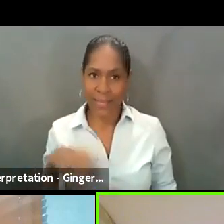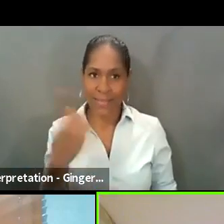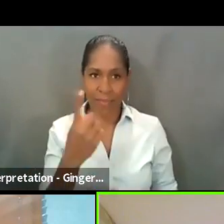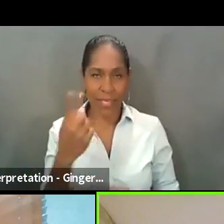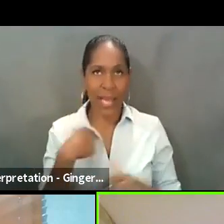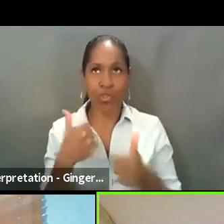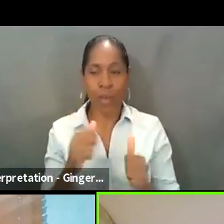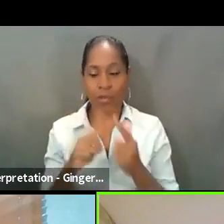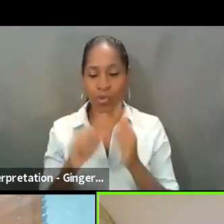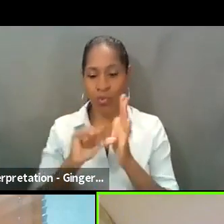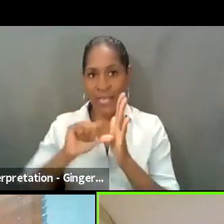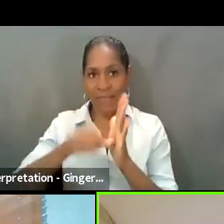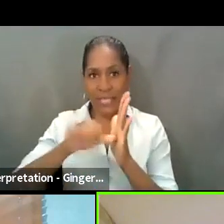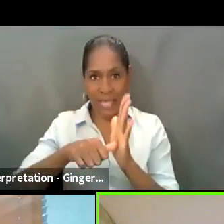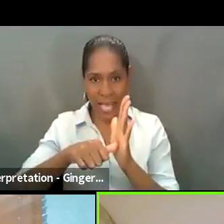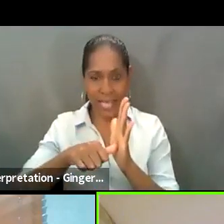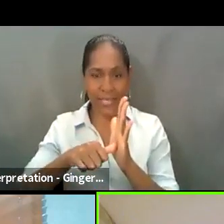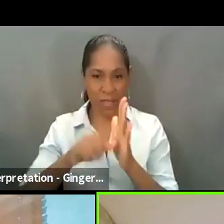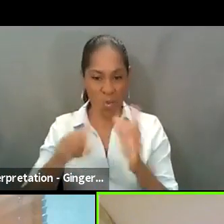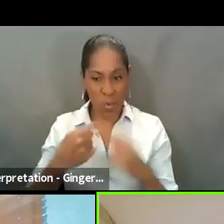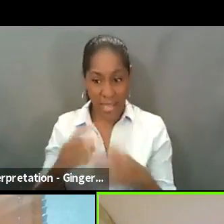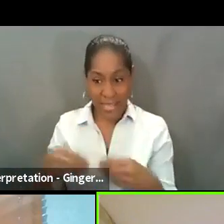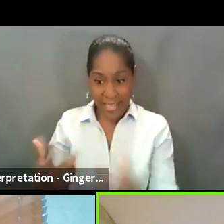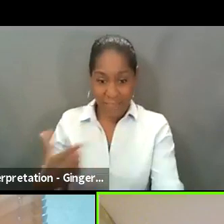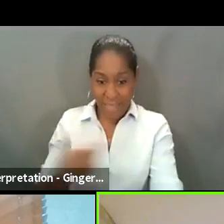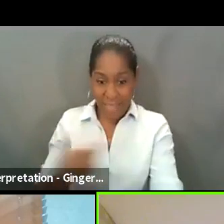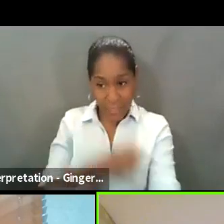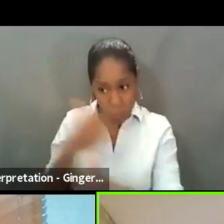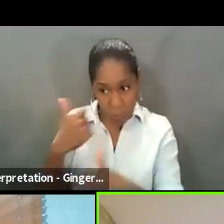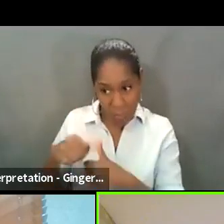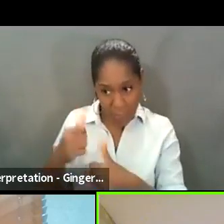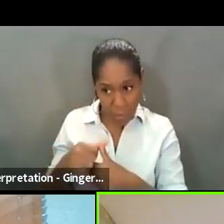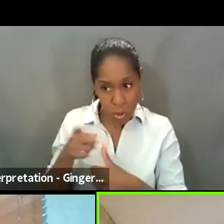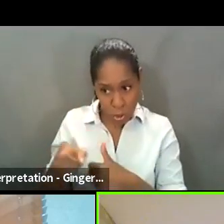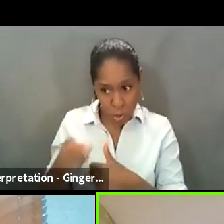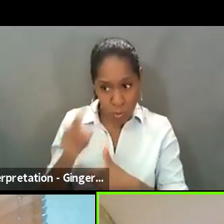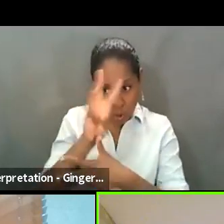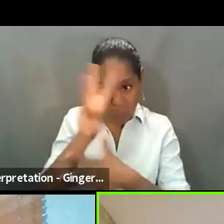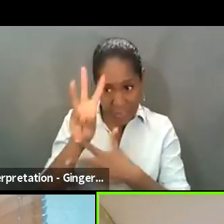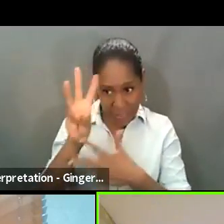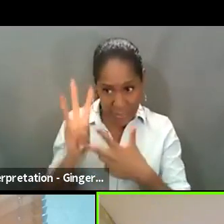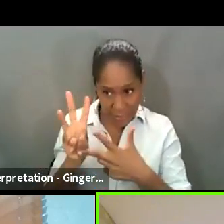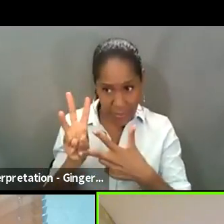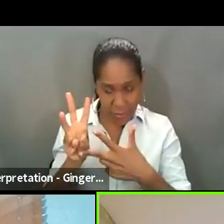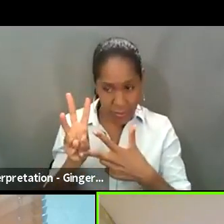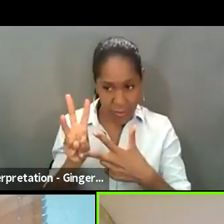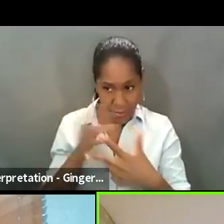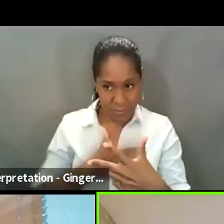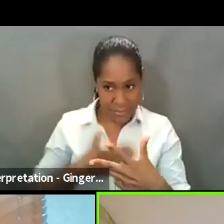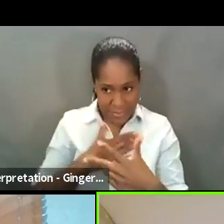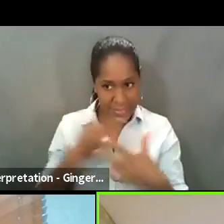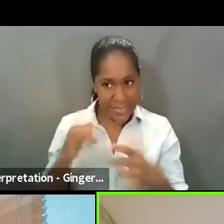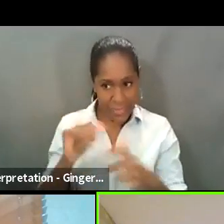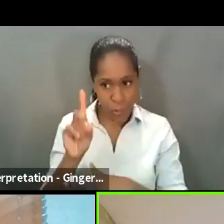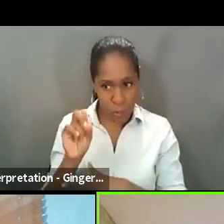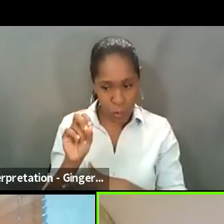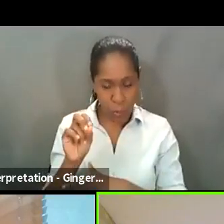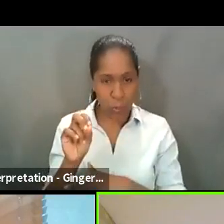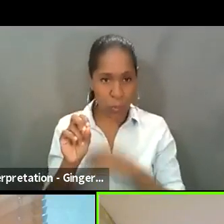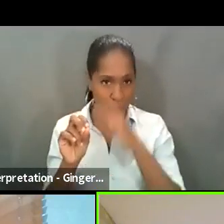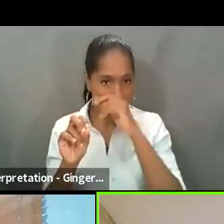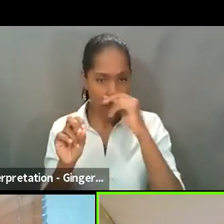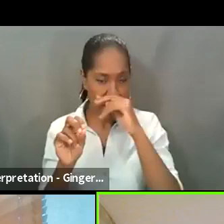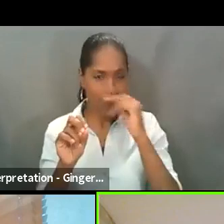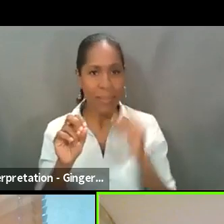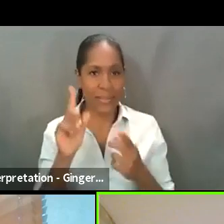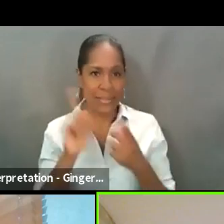that I'm telling people as I'm giving them the vaccine. Remember to practice the 3 W's until the CDC until